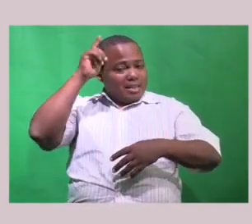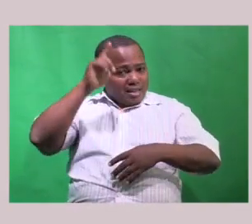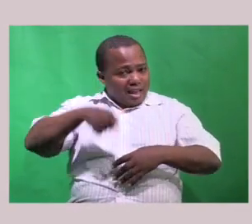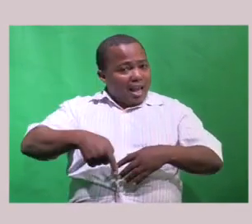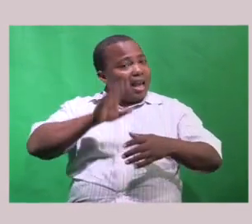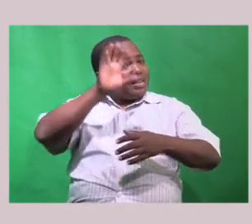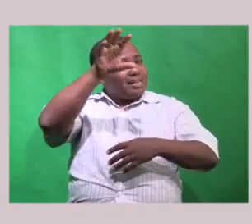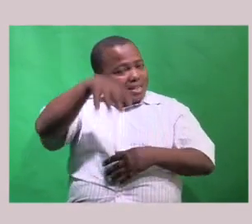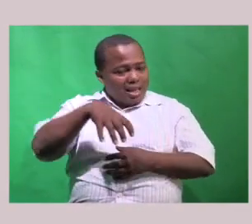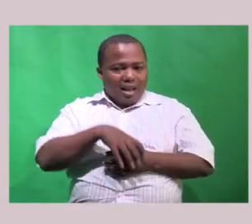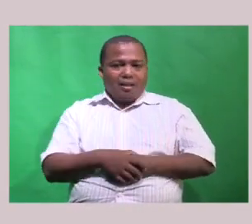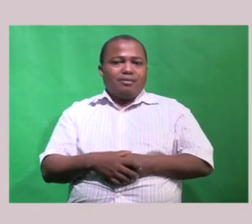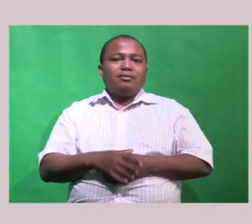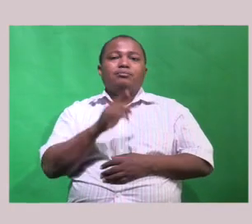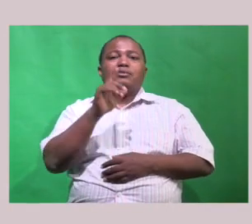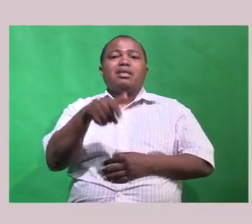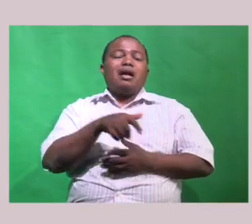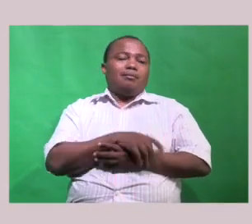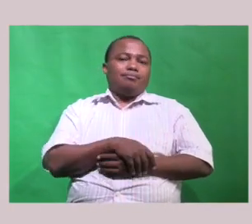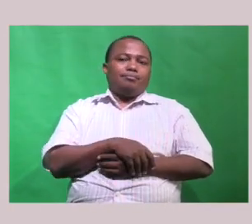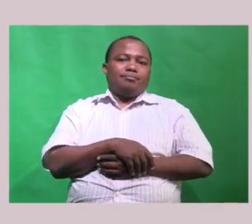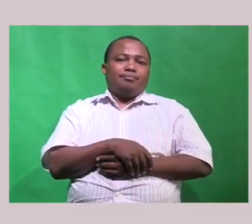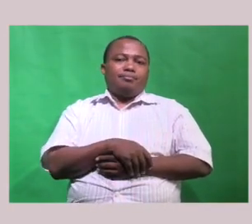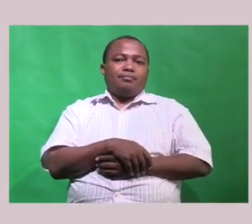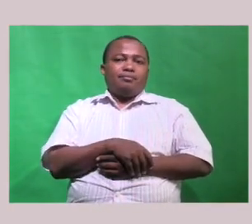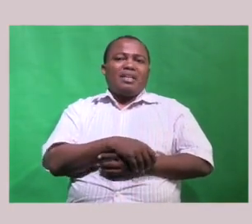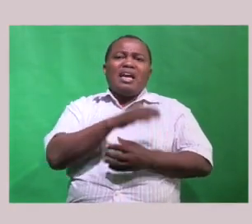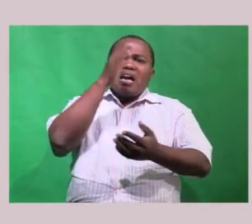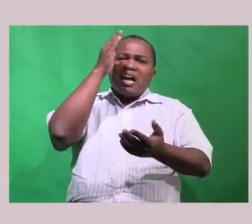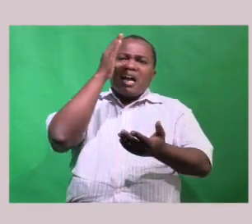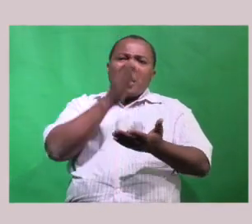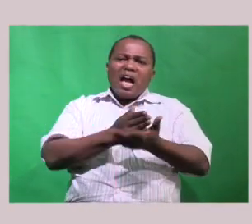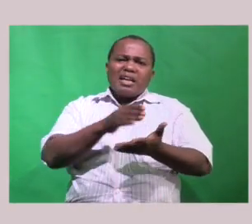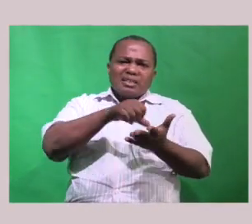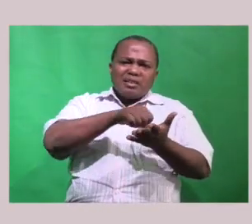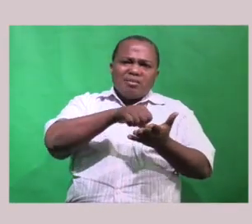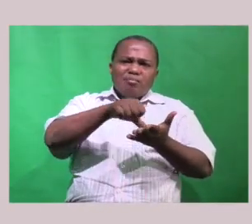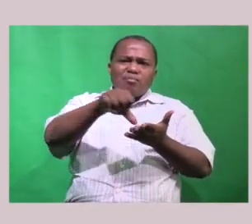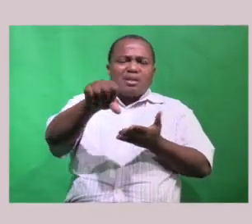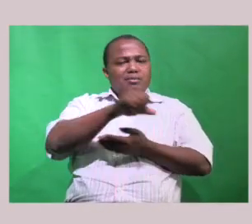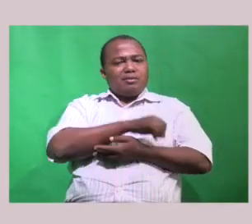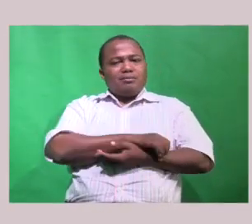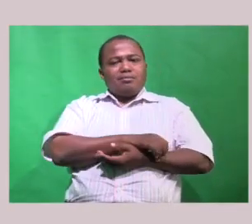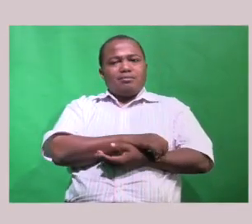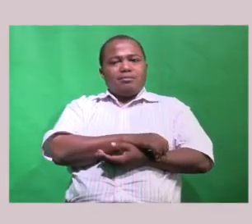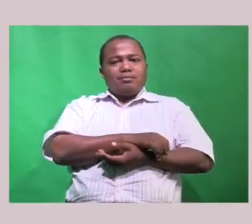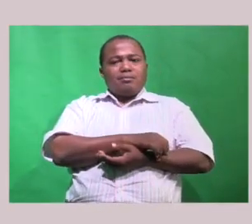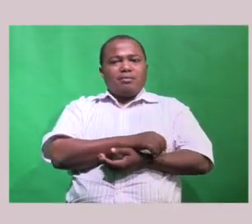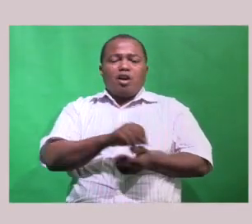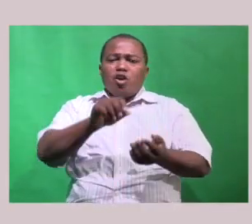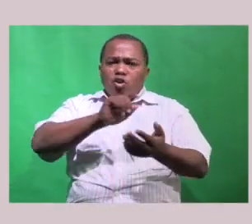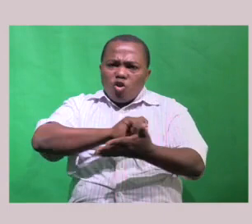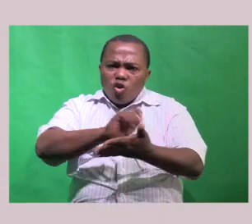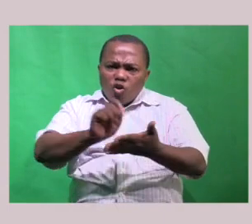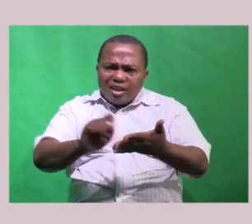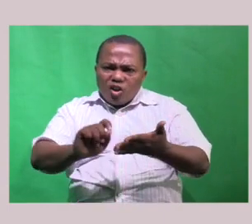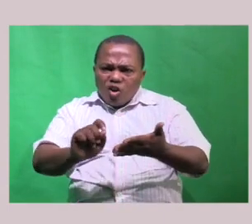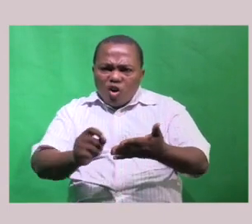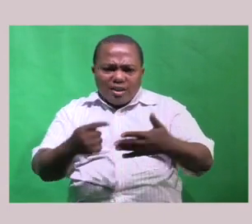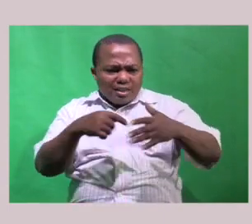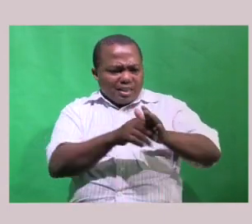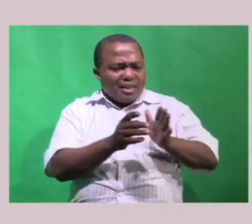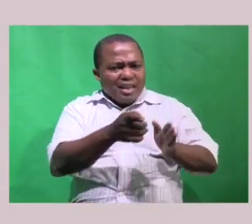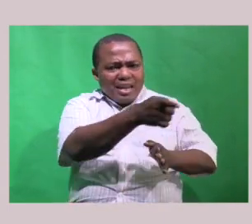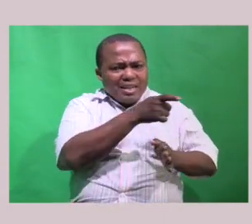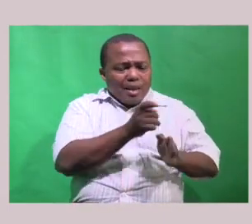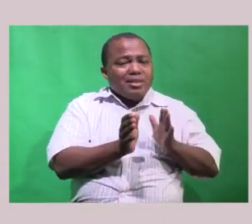a current payment. you record it at a debit side. You say